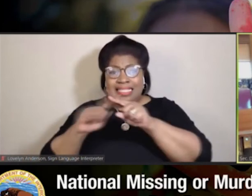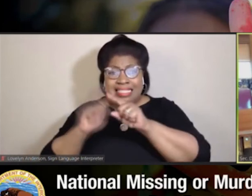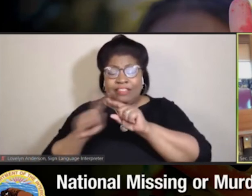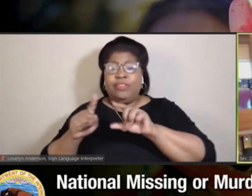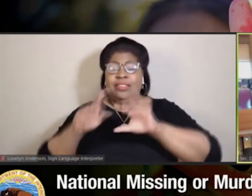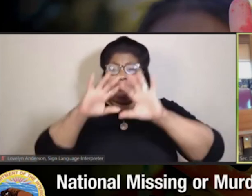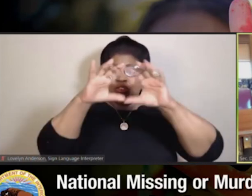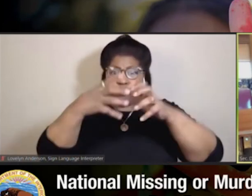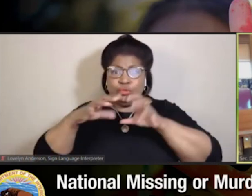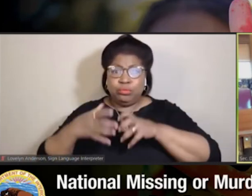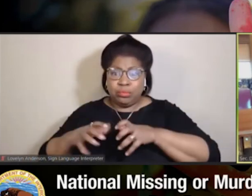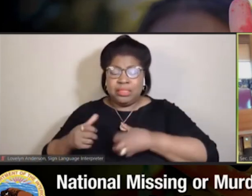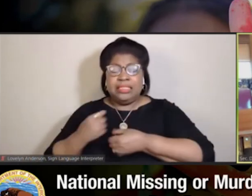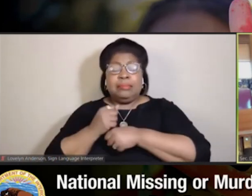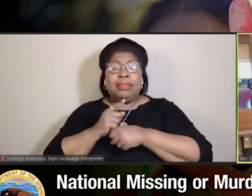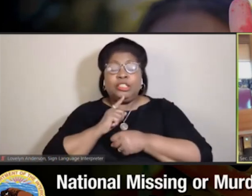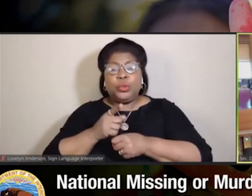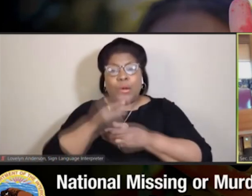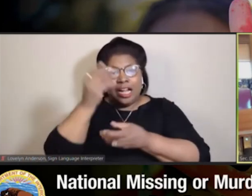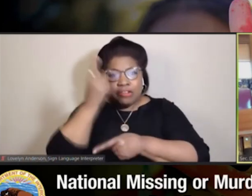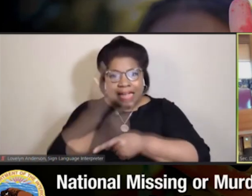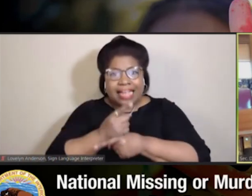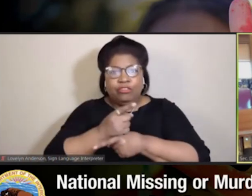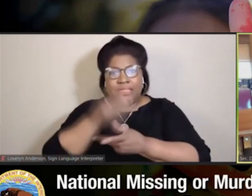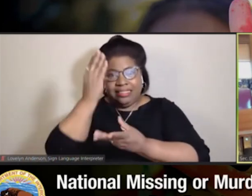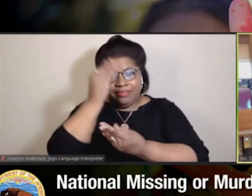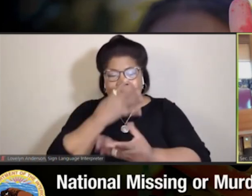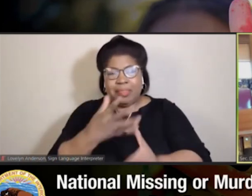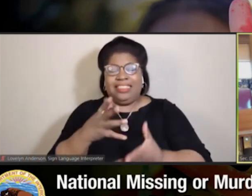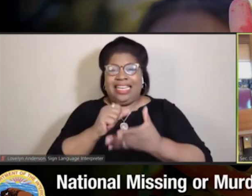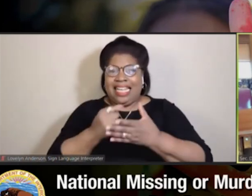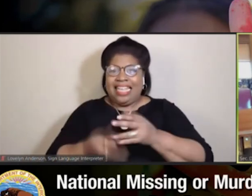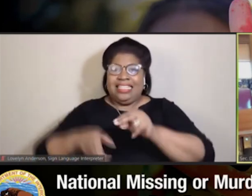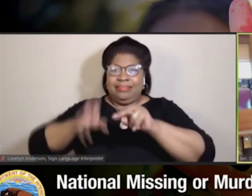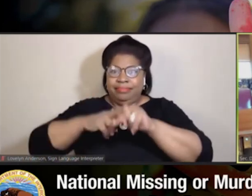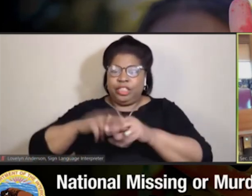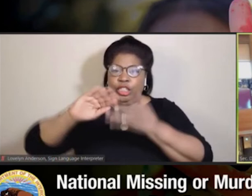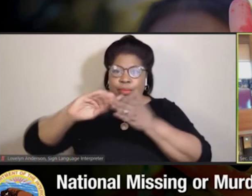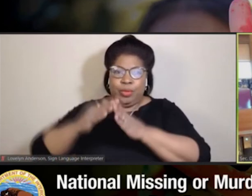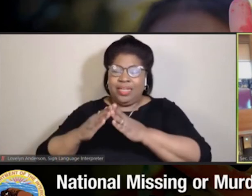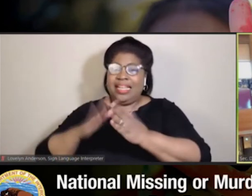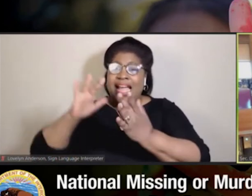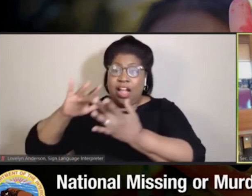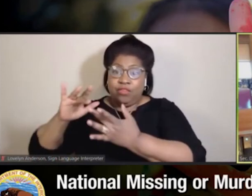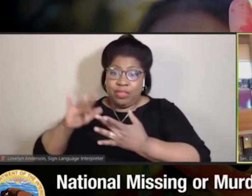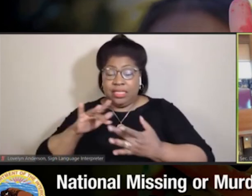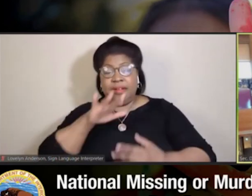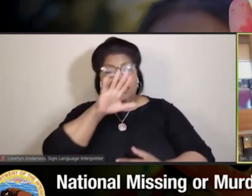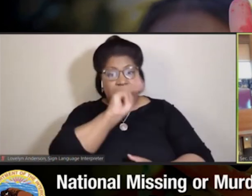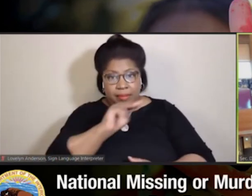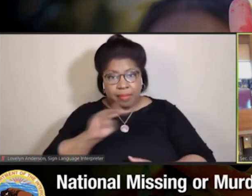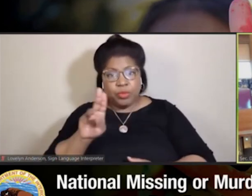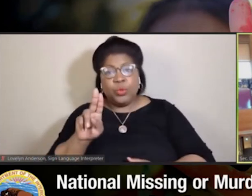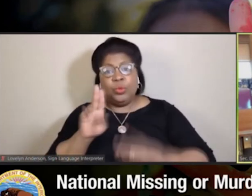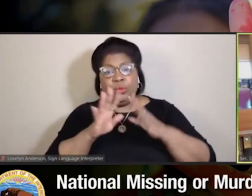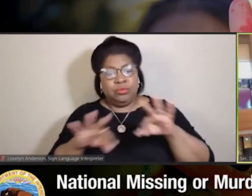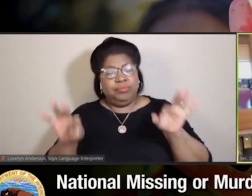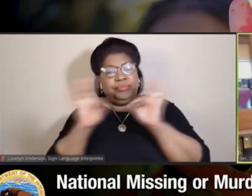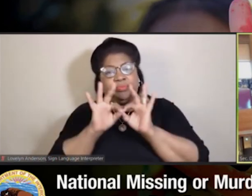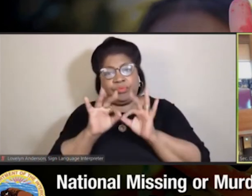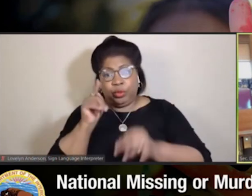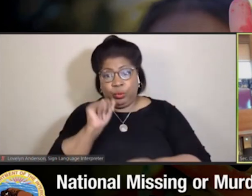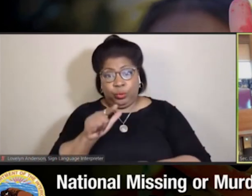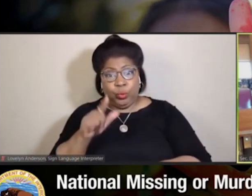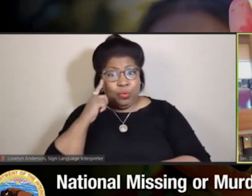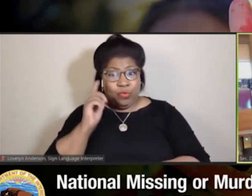ensure accurate data and enhance community outreach. The MMU is a critical tool in our